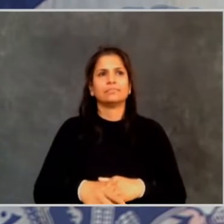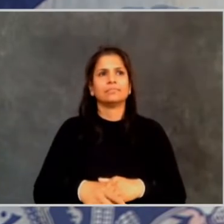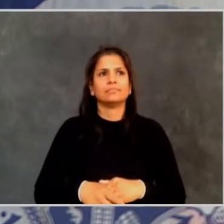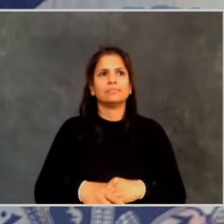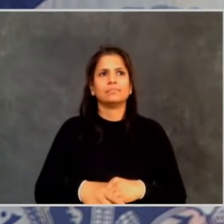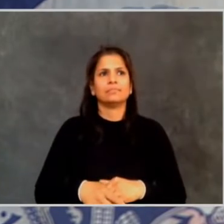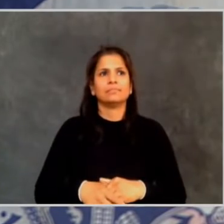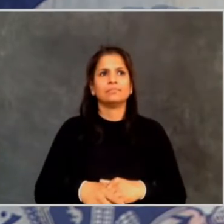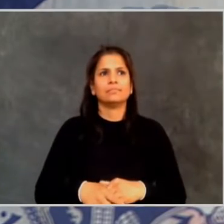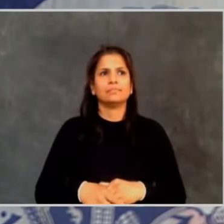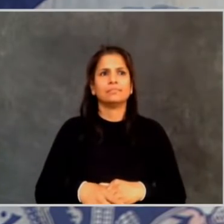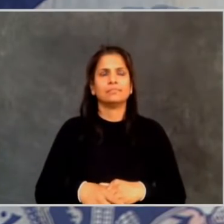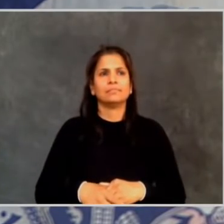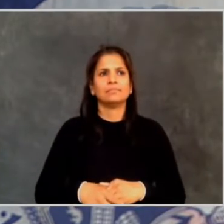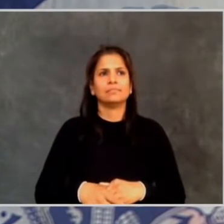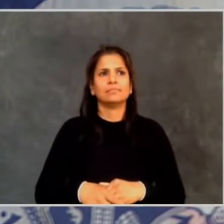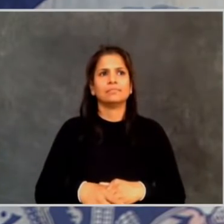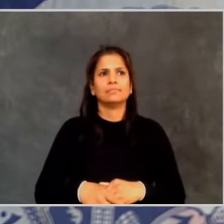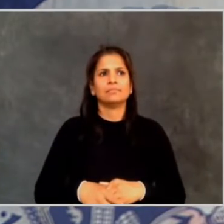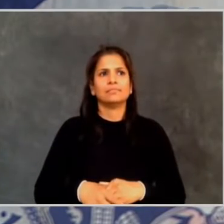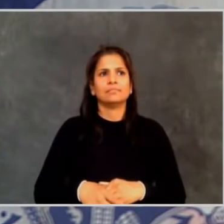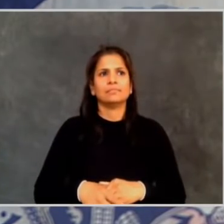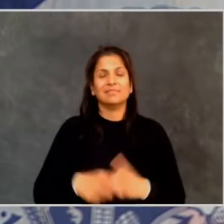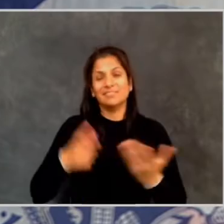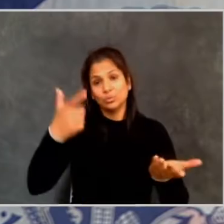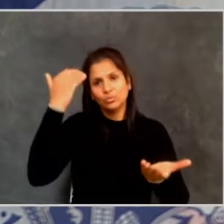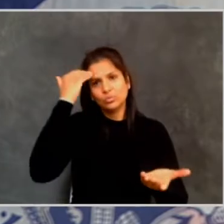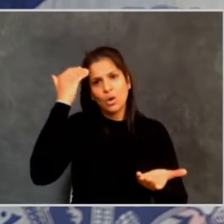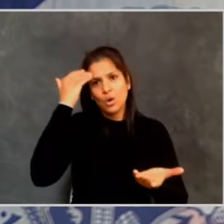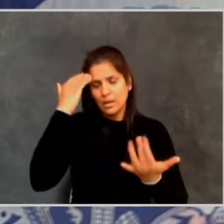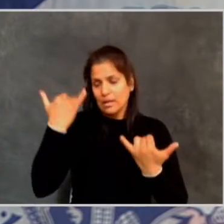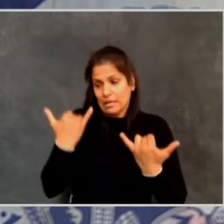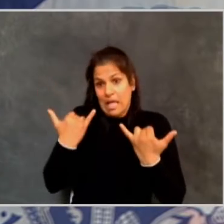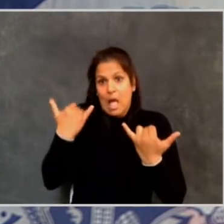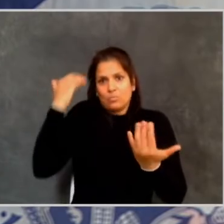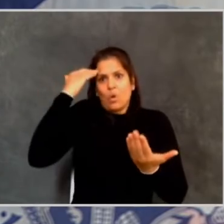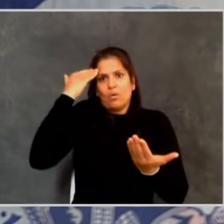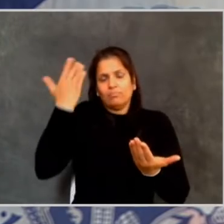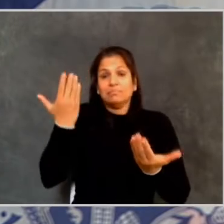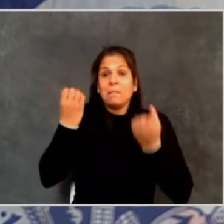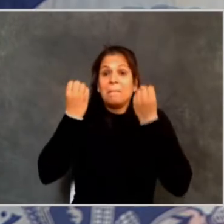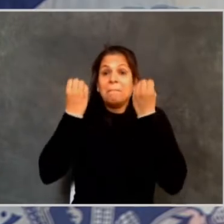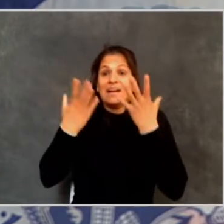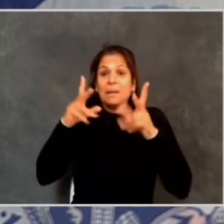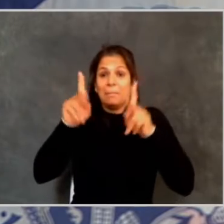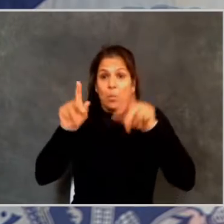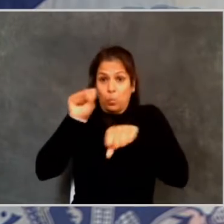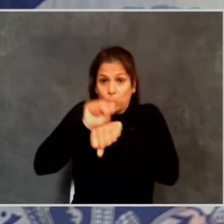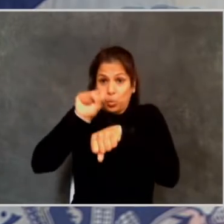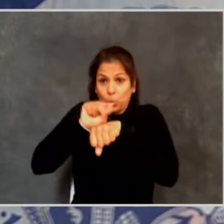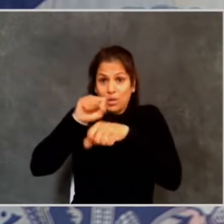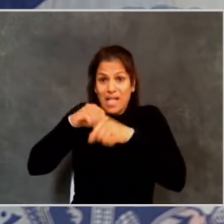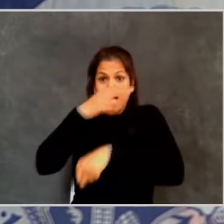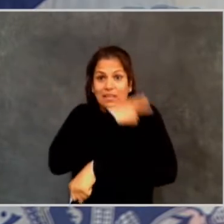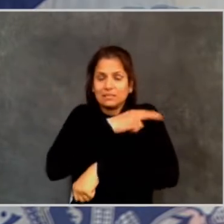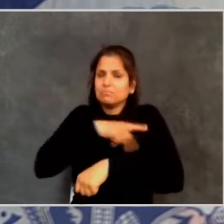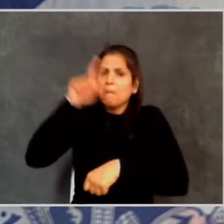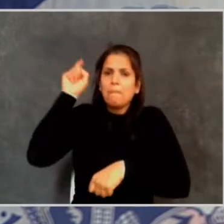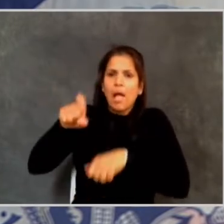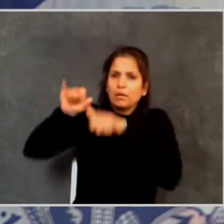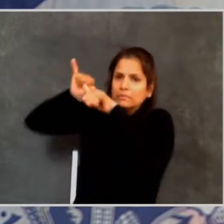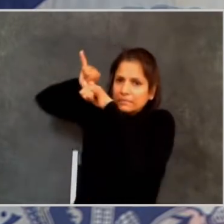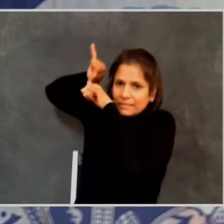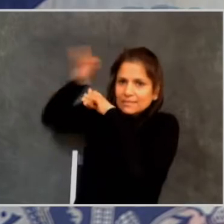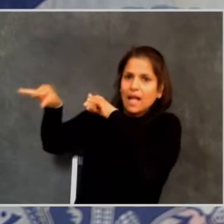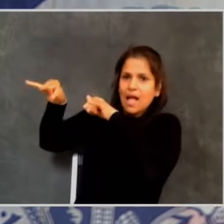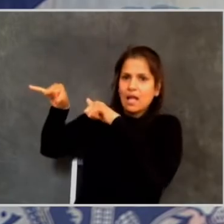there. Again, we're not out of the woods, but we are seeing an improvement in our PPE supplies. We are seeing more and more medical